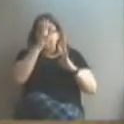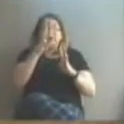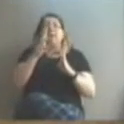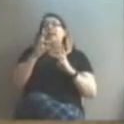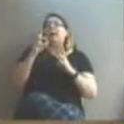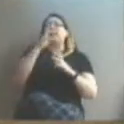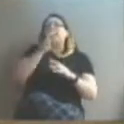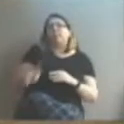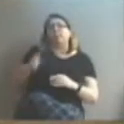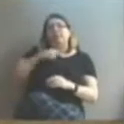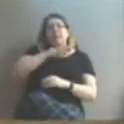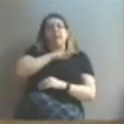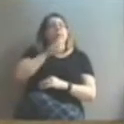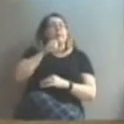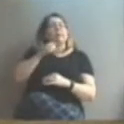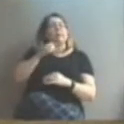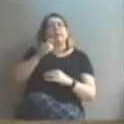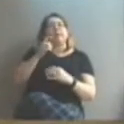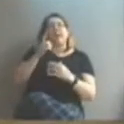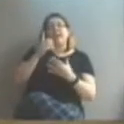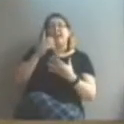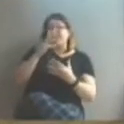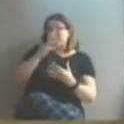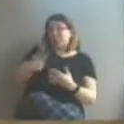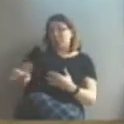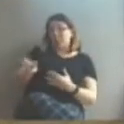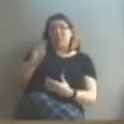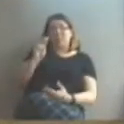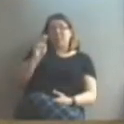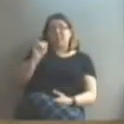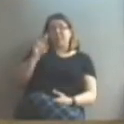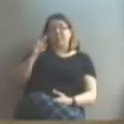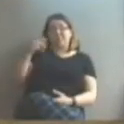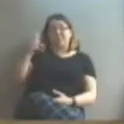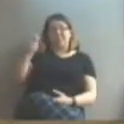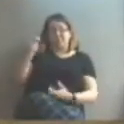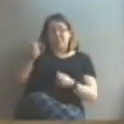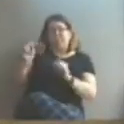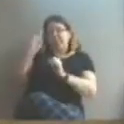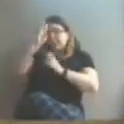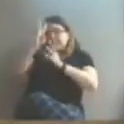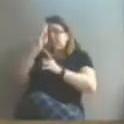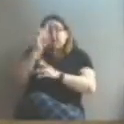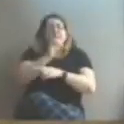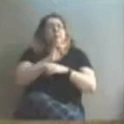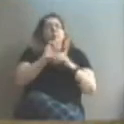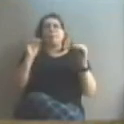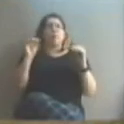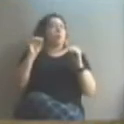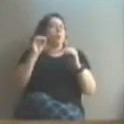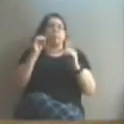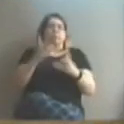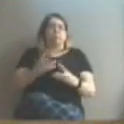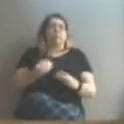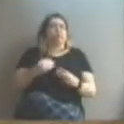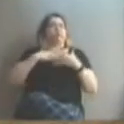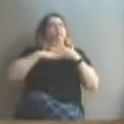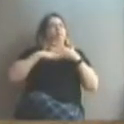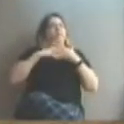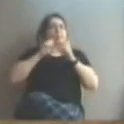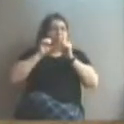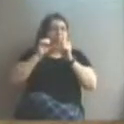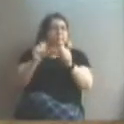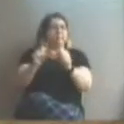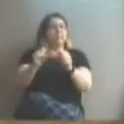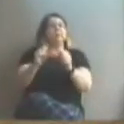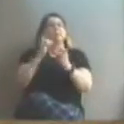addressing what happens when we do attempt to do something innovative like mopping, and our fear of state metrics gives us no courage to commit and stick with it. Let's consider our partners in